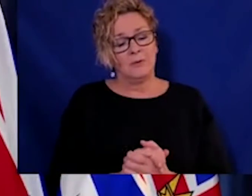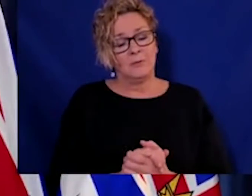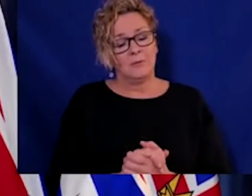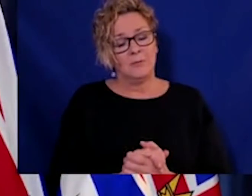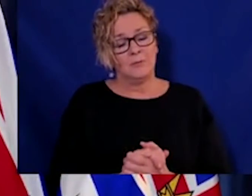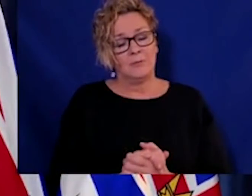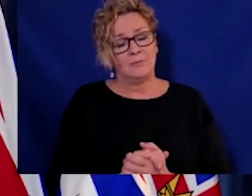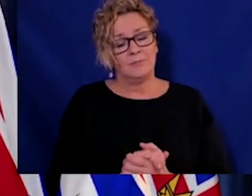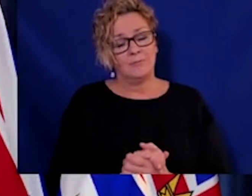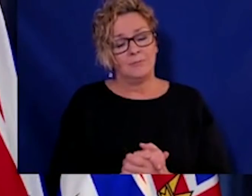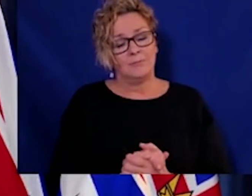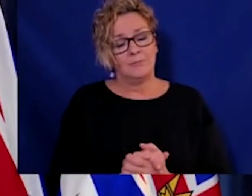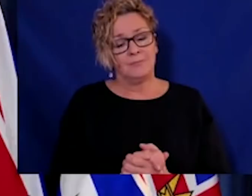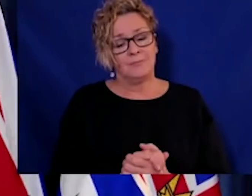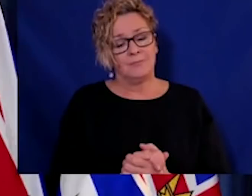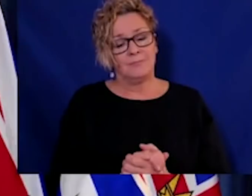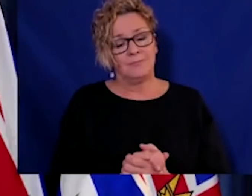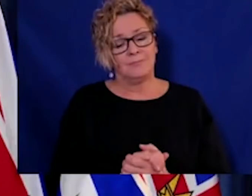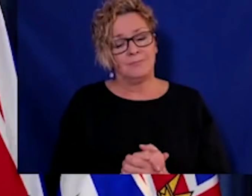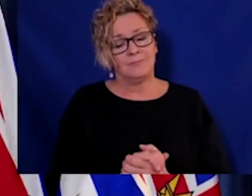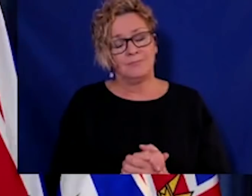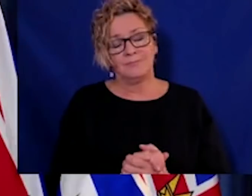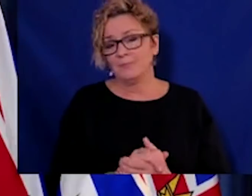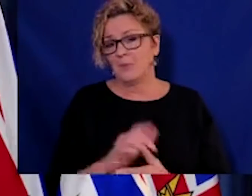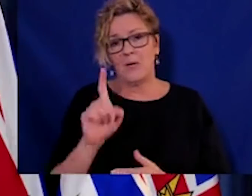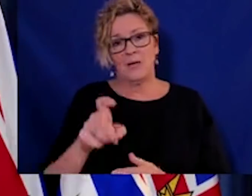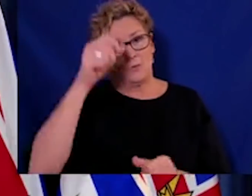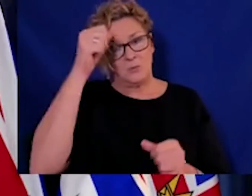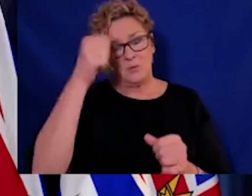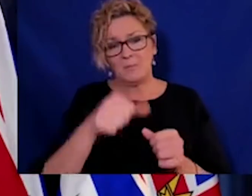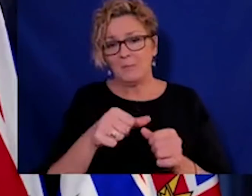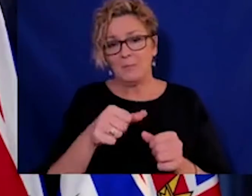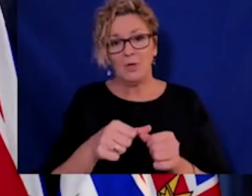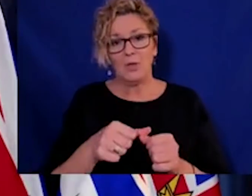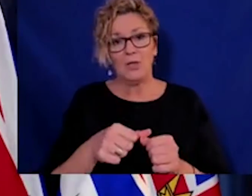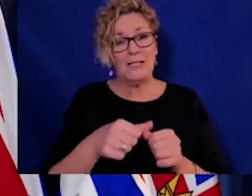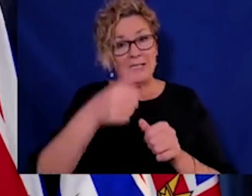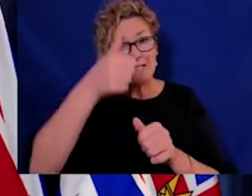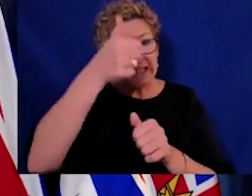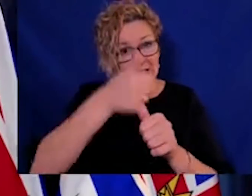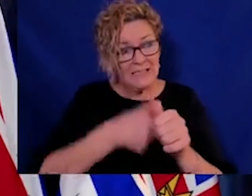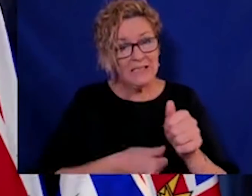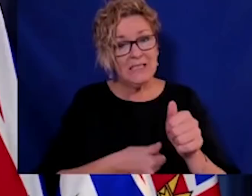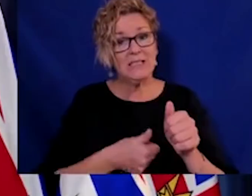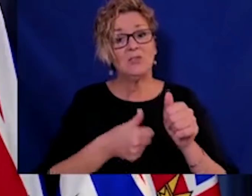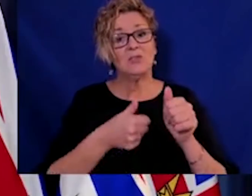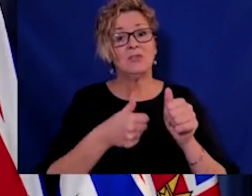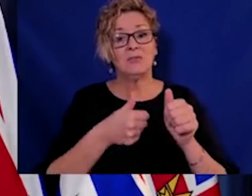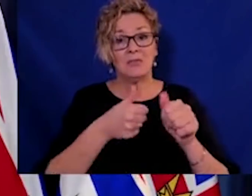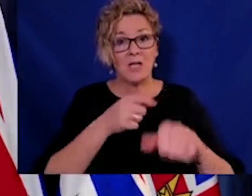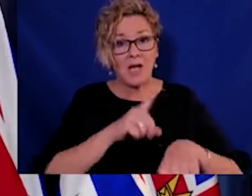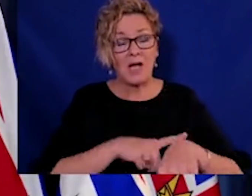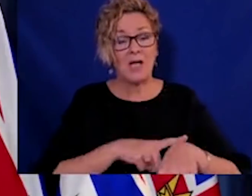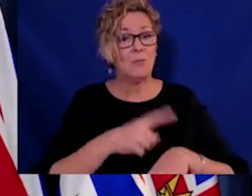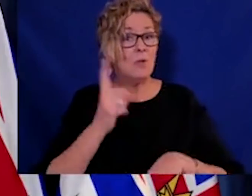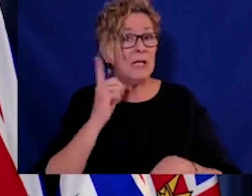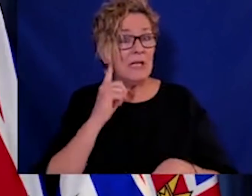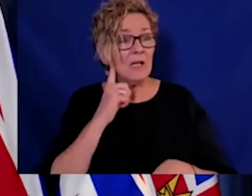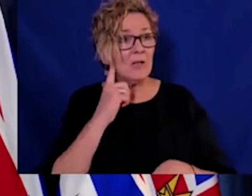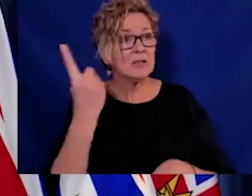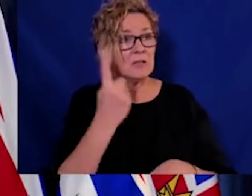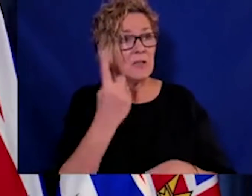say what we have been saying, which is, and it's true of everyone who's passed away in these times, that this is a difficult time to